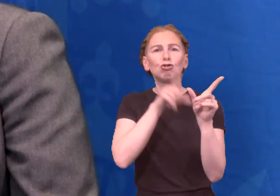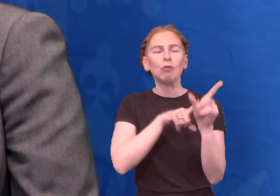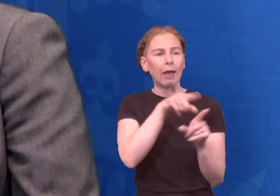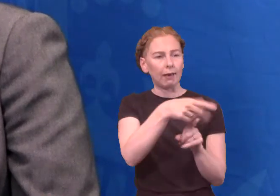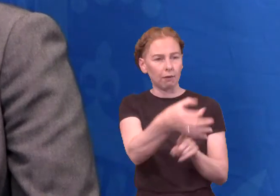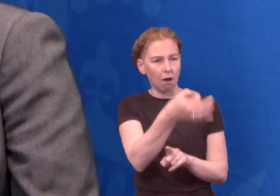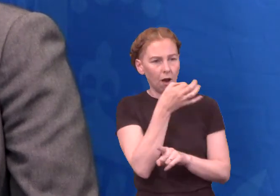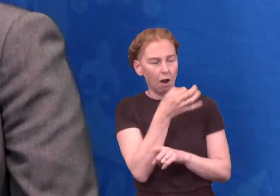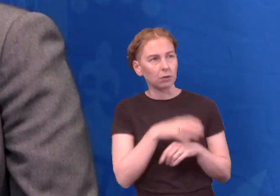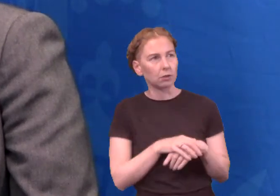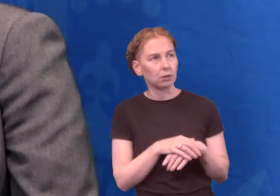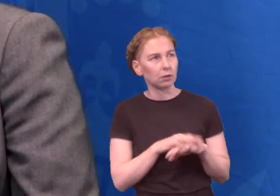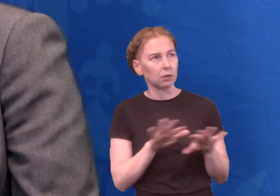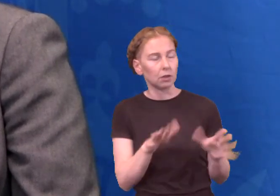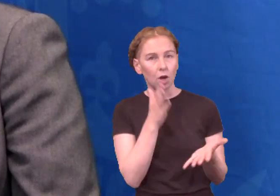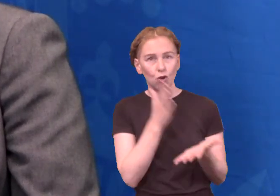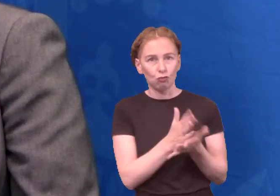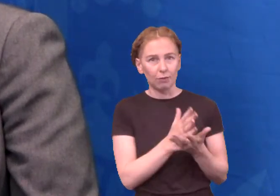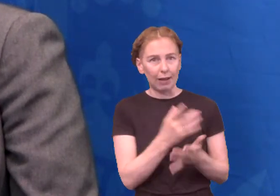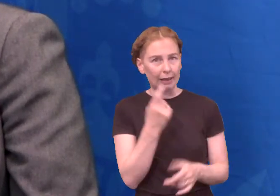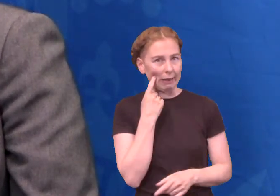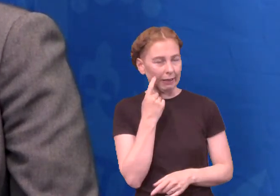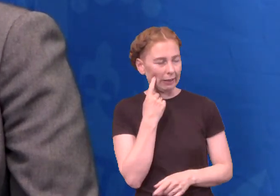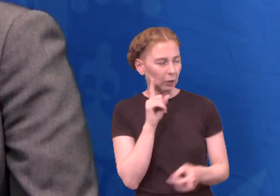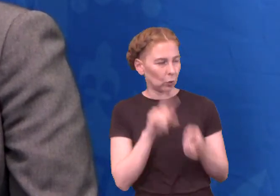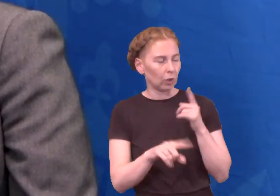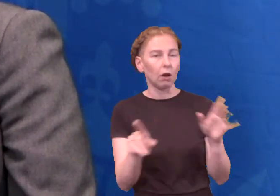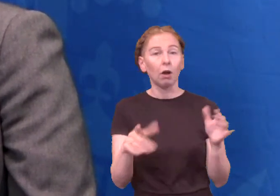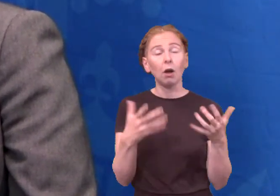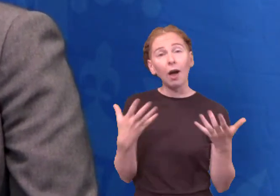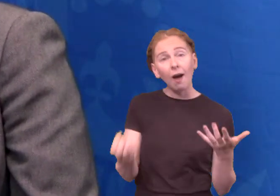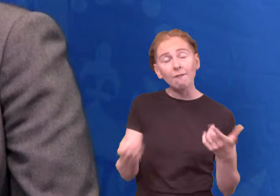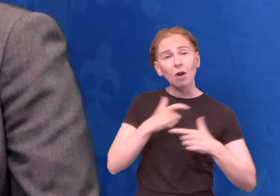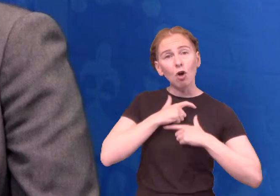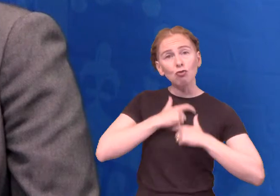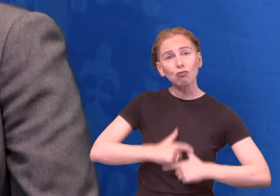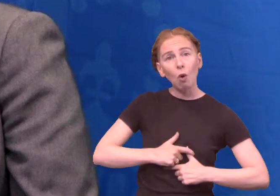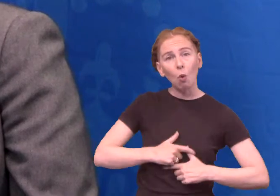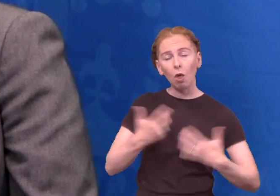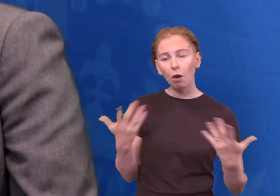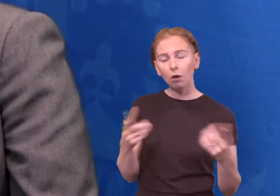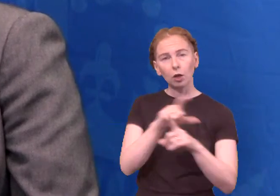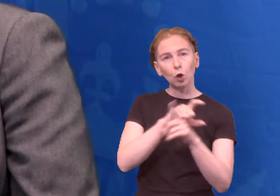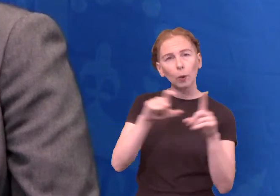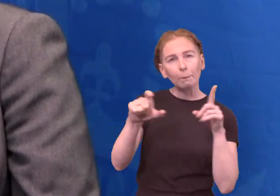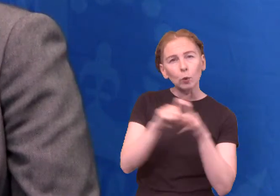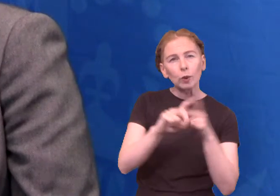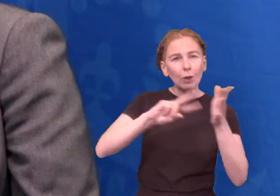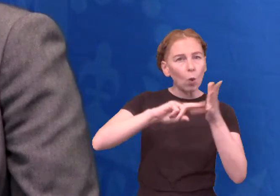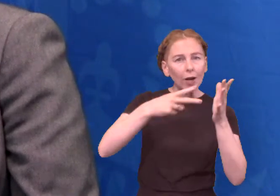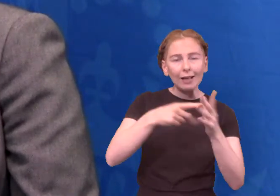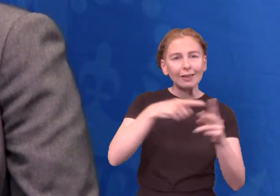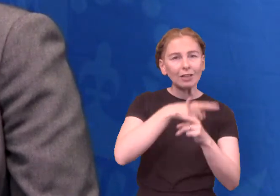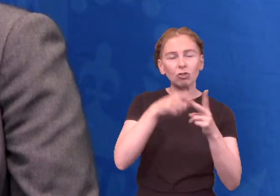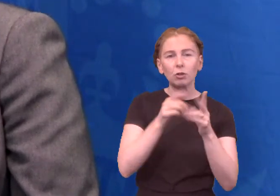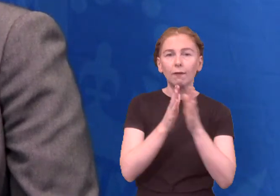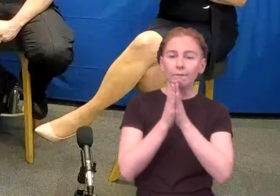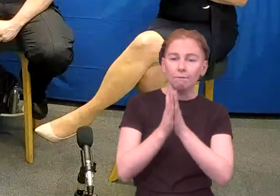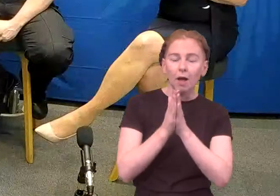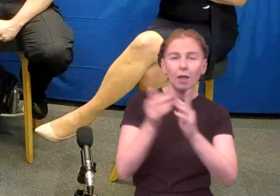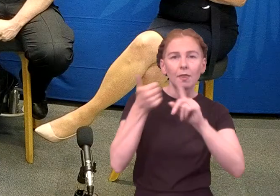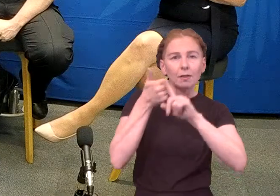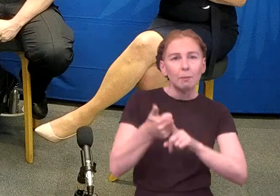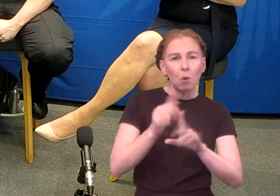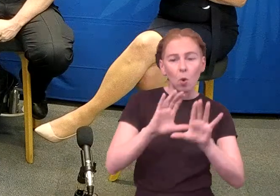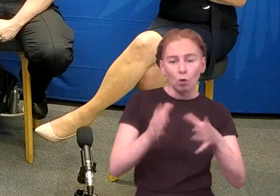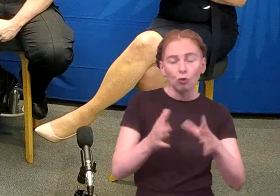very easy to answer, is there a role for community organisations, networks like clubs, faith groups or care support groups such as food banks in